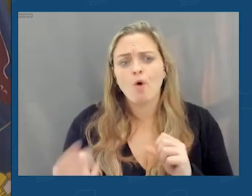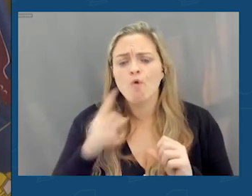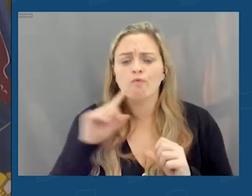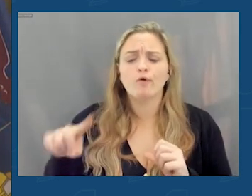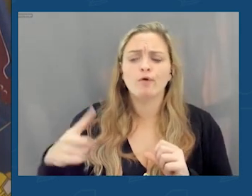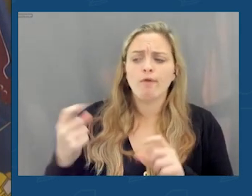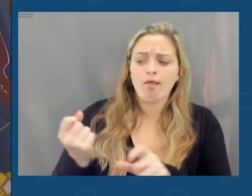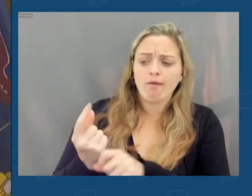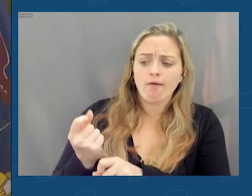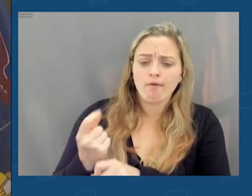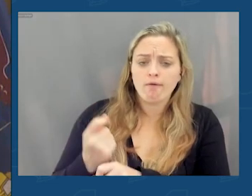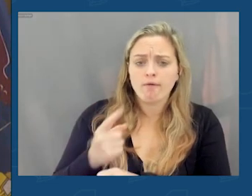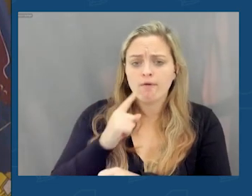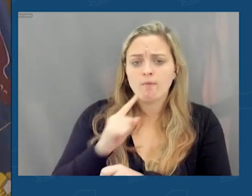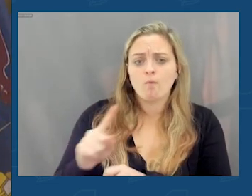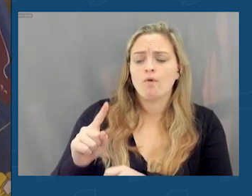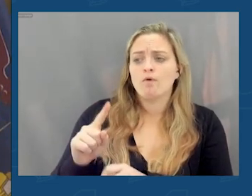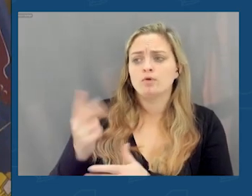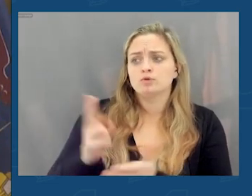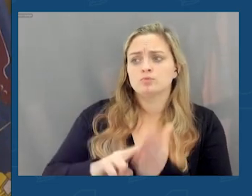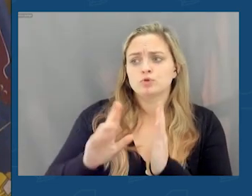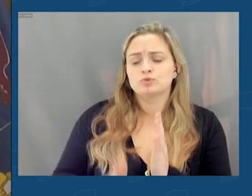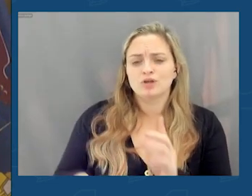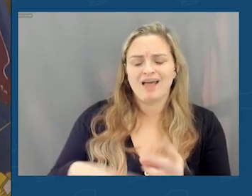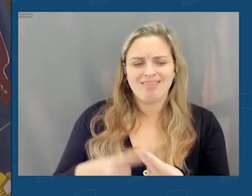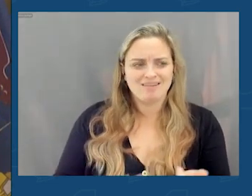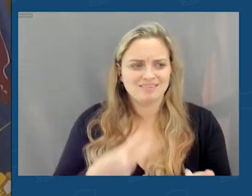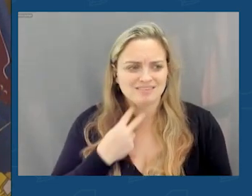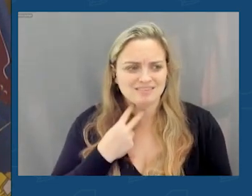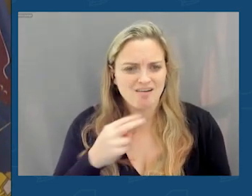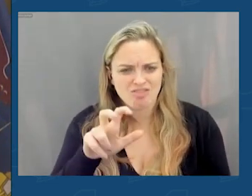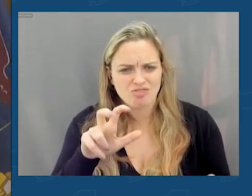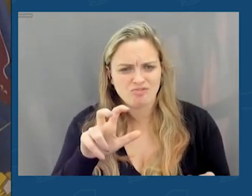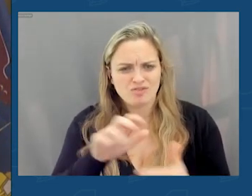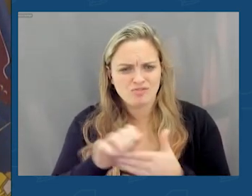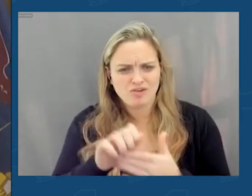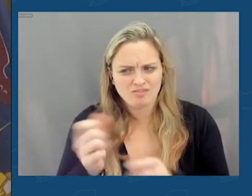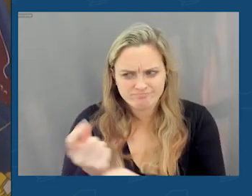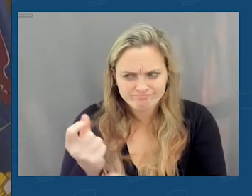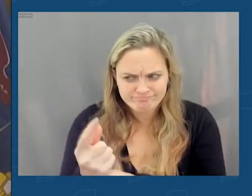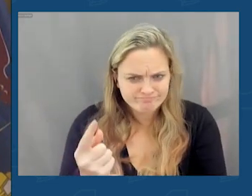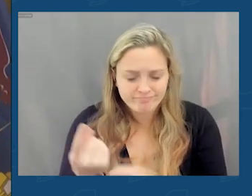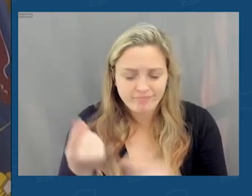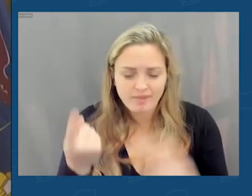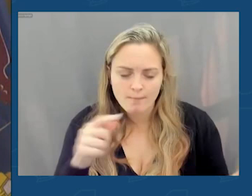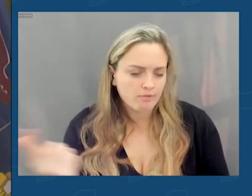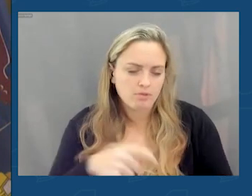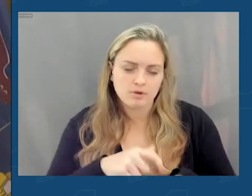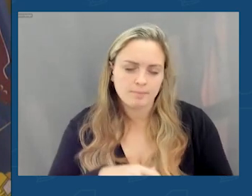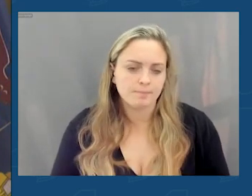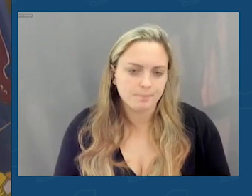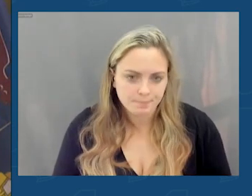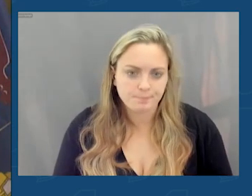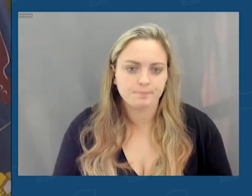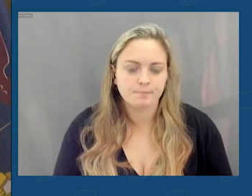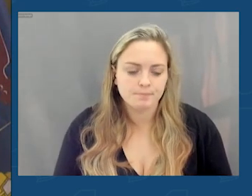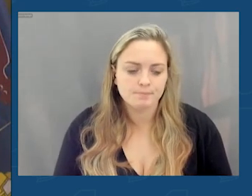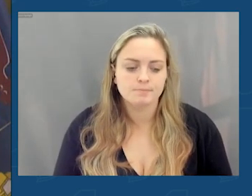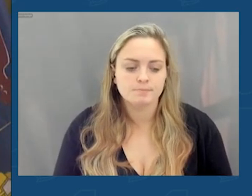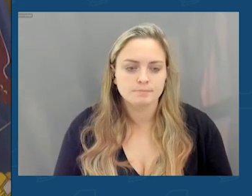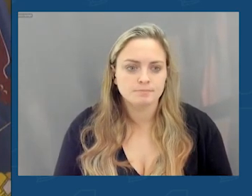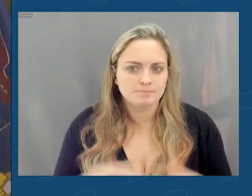you can get this subscription, and all of a sudden you're paying $300 a year after that. I mean, it happens all the time. It happens to